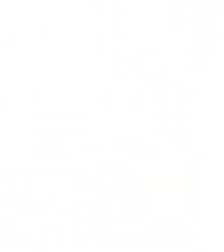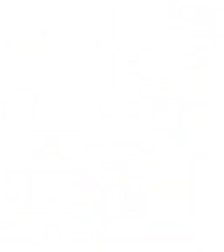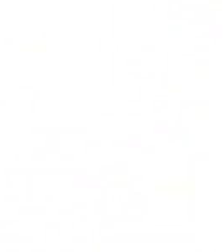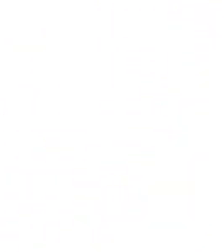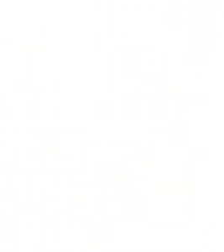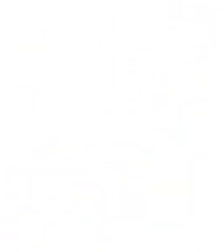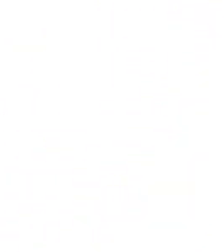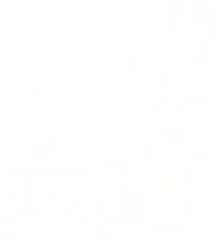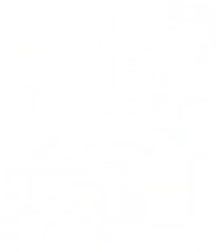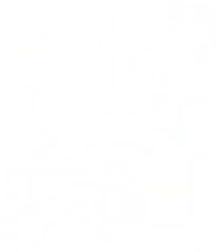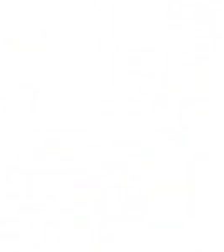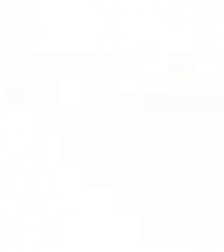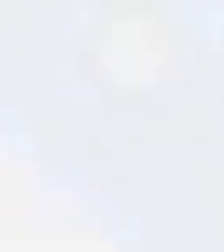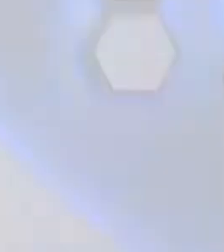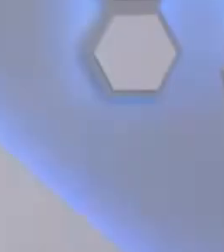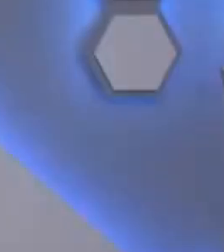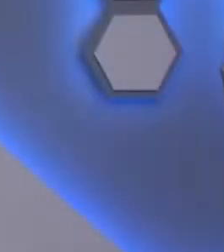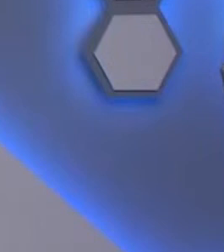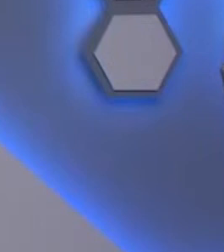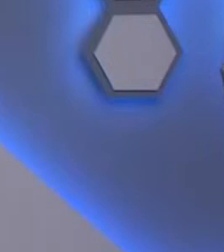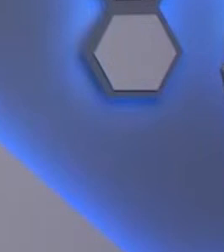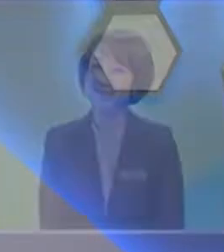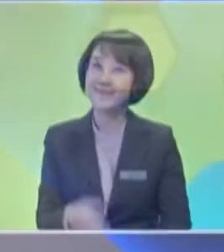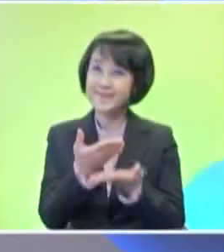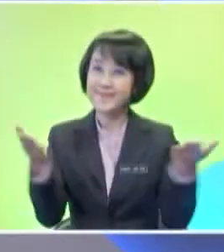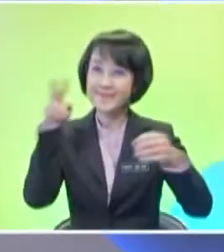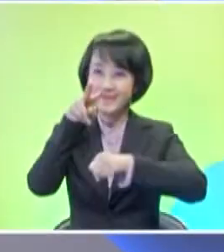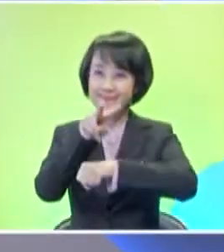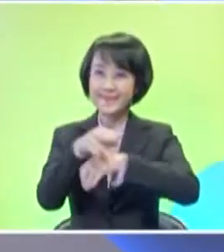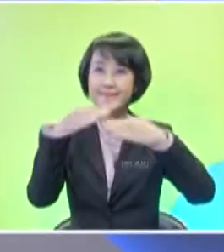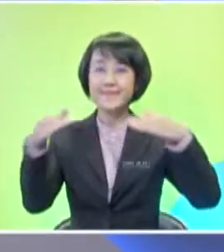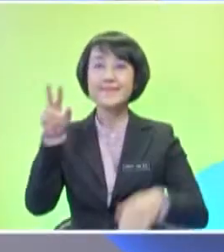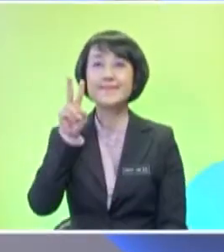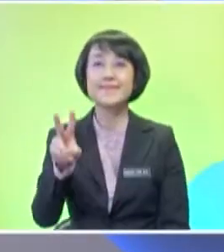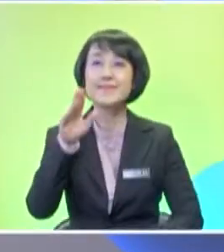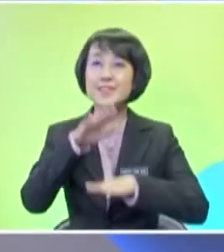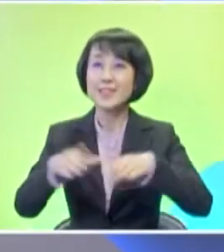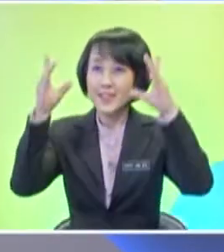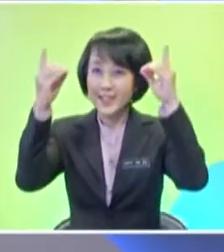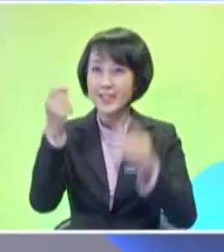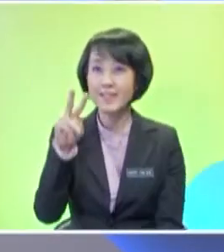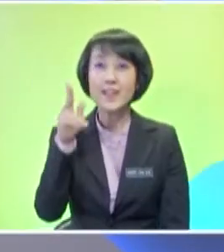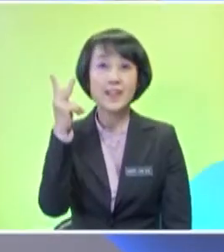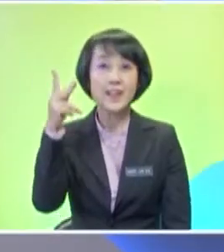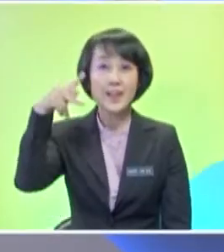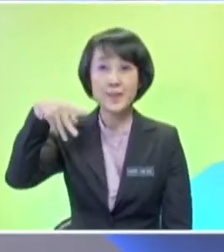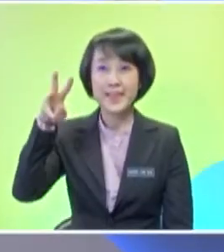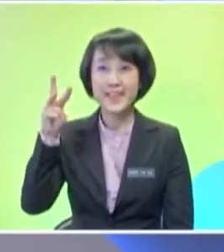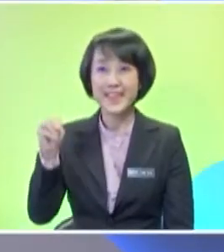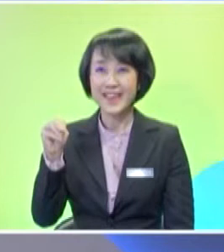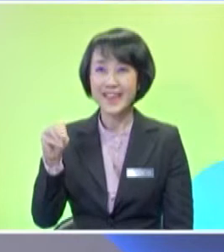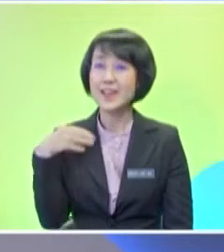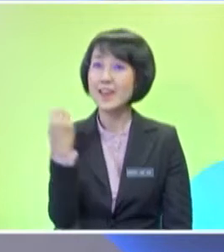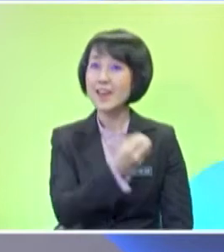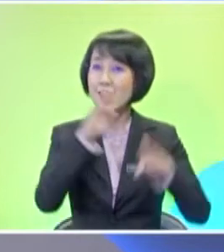Sidik TV KPM. You are now watching Level 2 on Didik TV KPM. Our subject